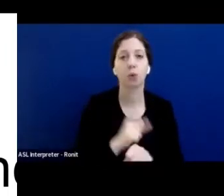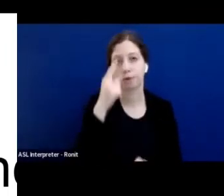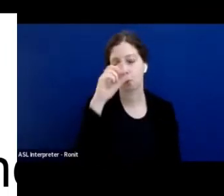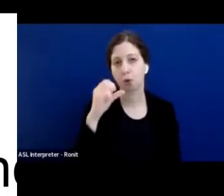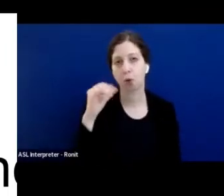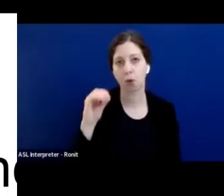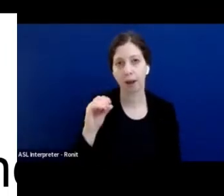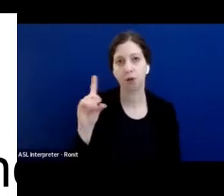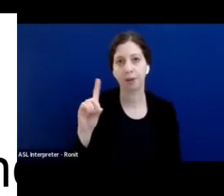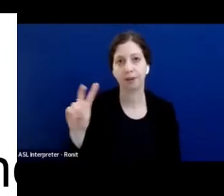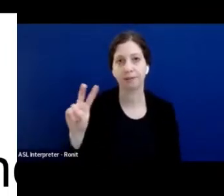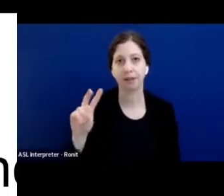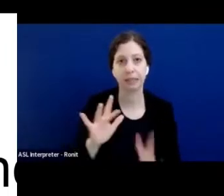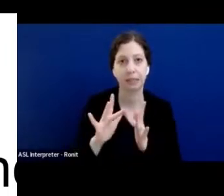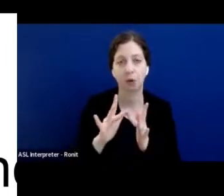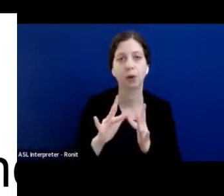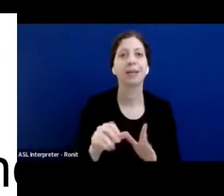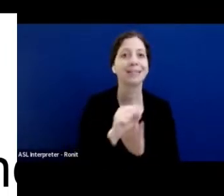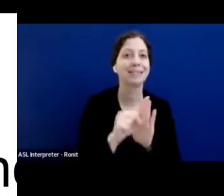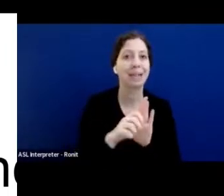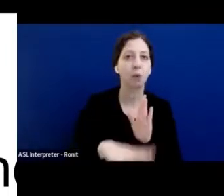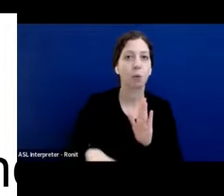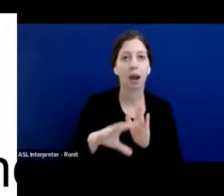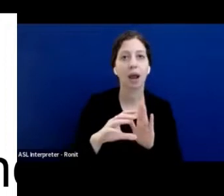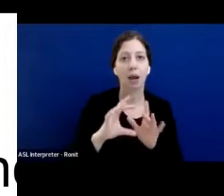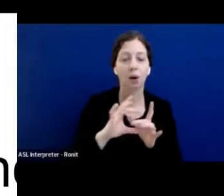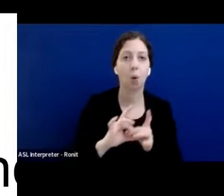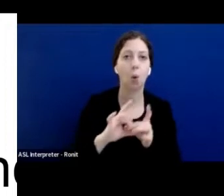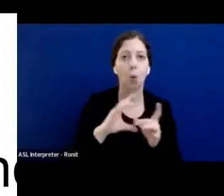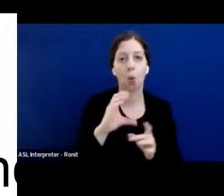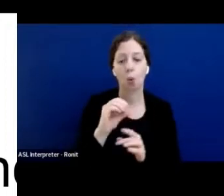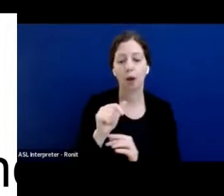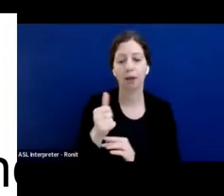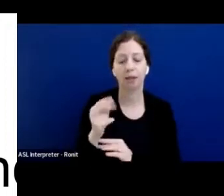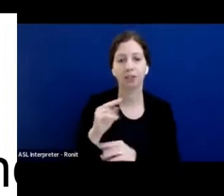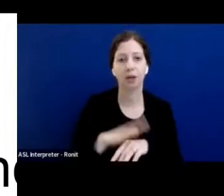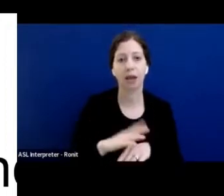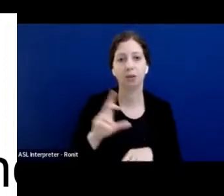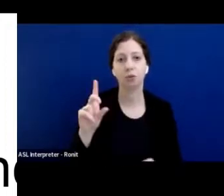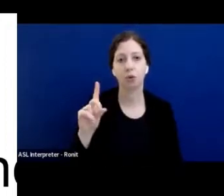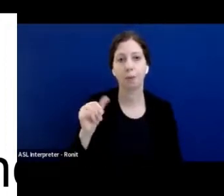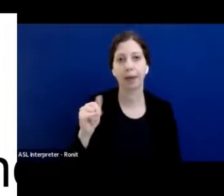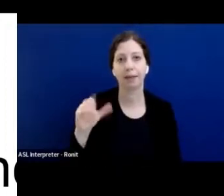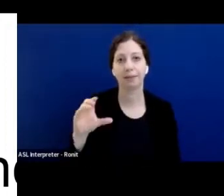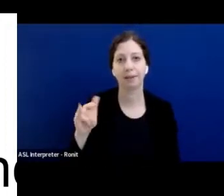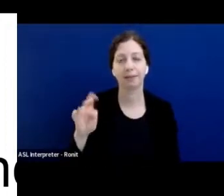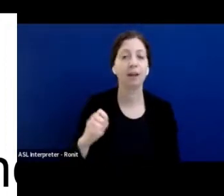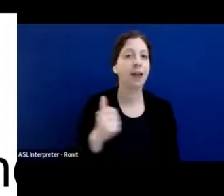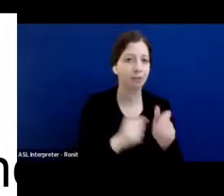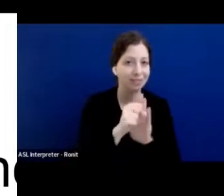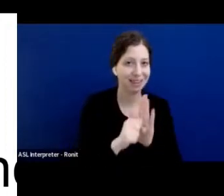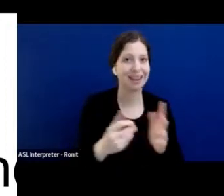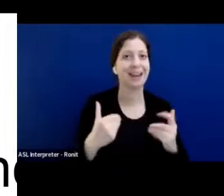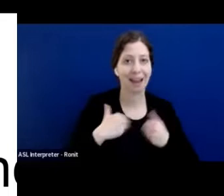Domestic Violence Network, which is the statewide coalition on domestic violence. Every state in the nation has a statewide